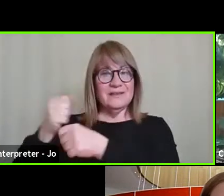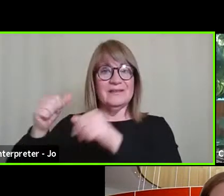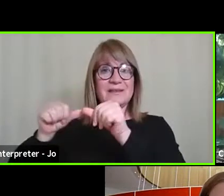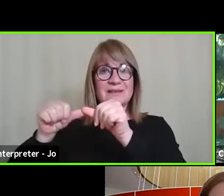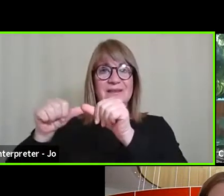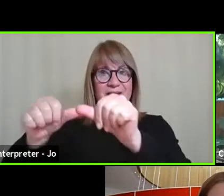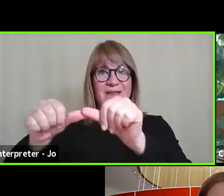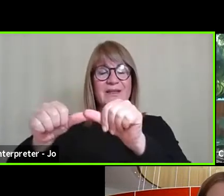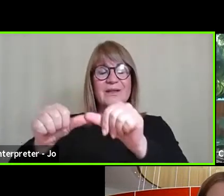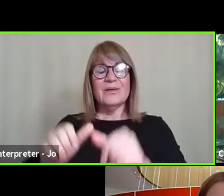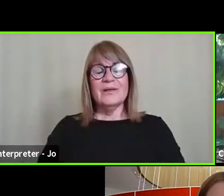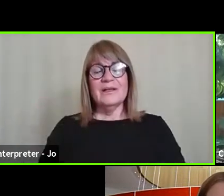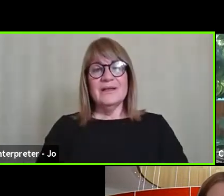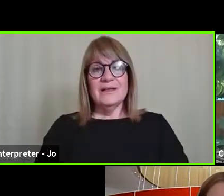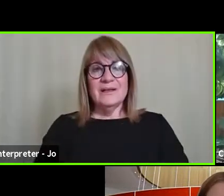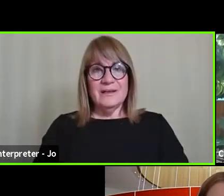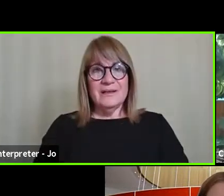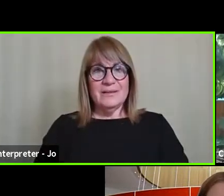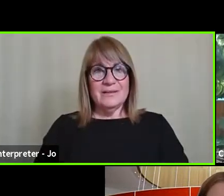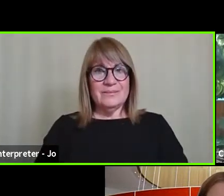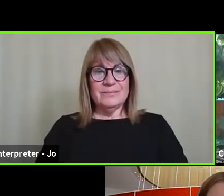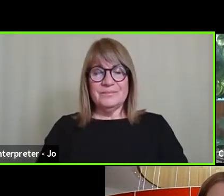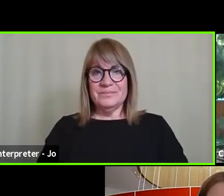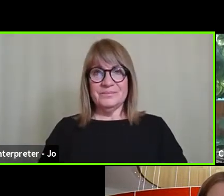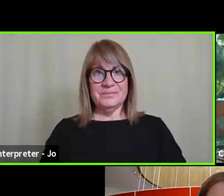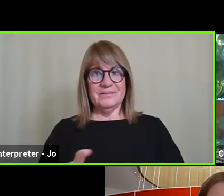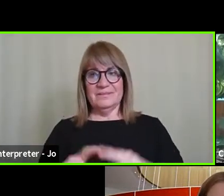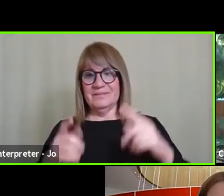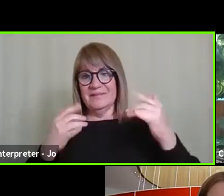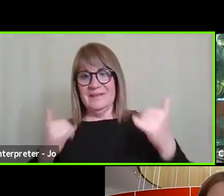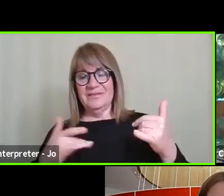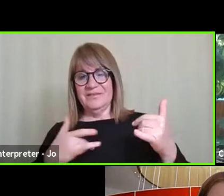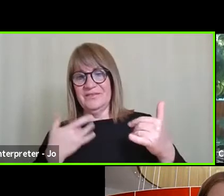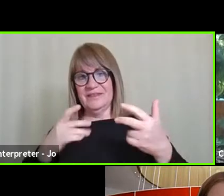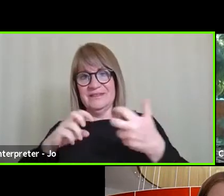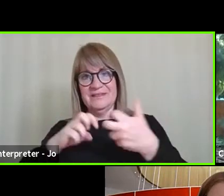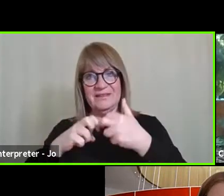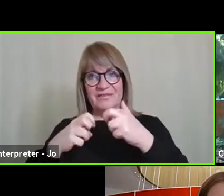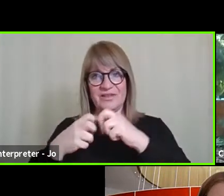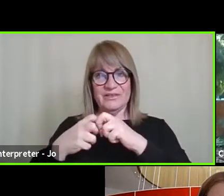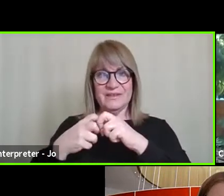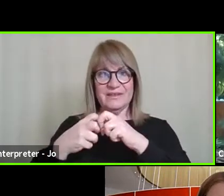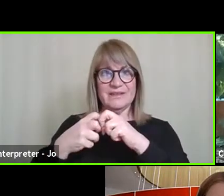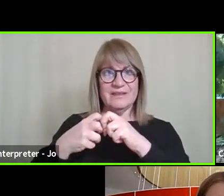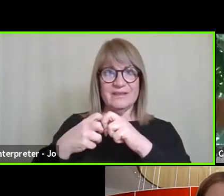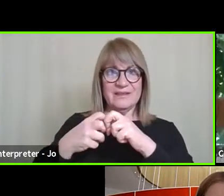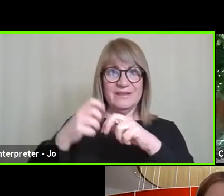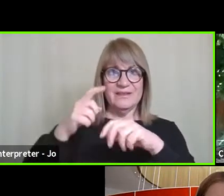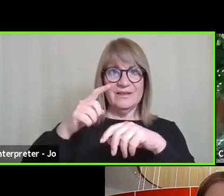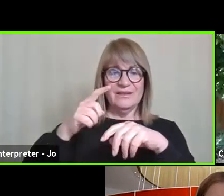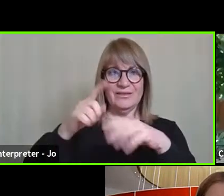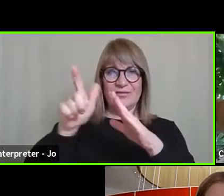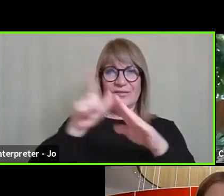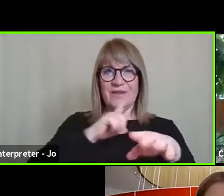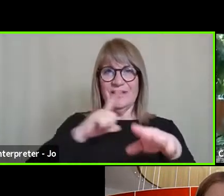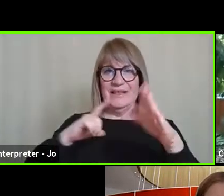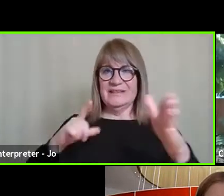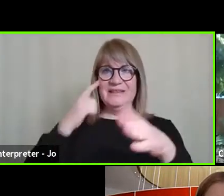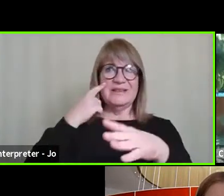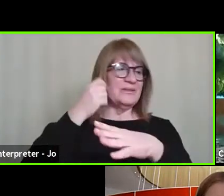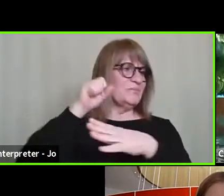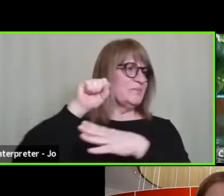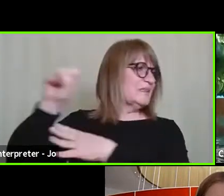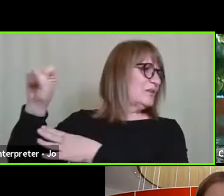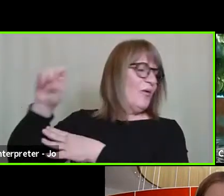reached a point where it was difficult for them to really turned you know turn away from what we had been arguing